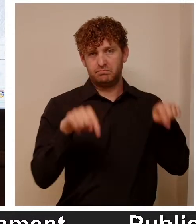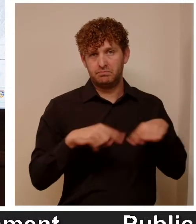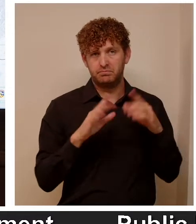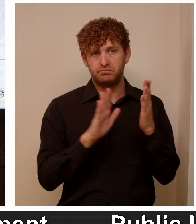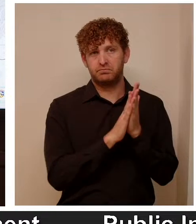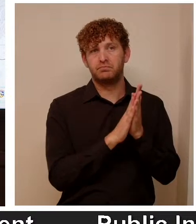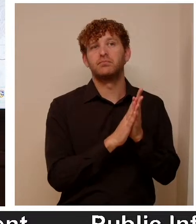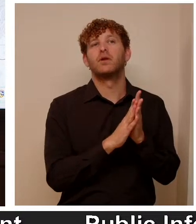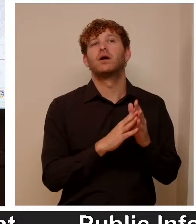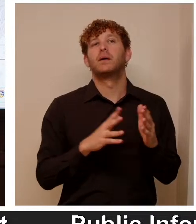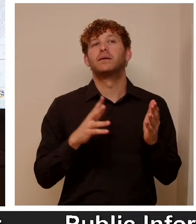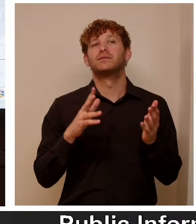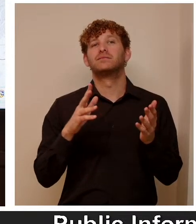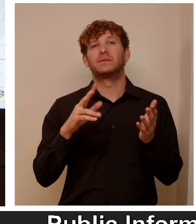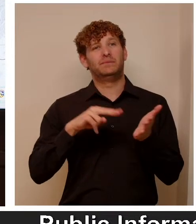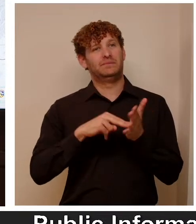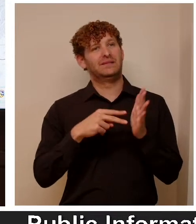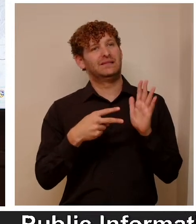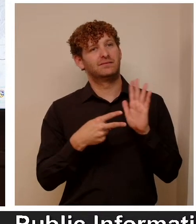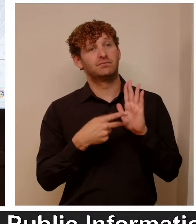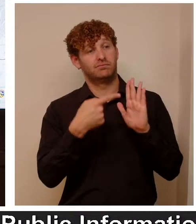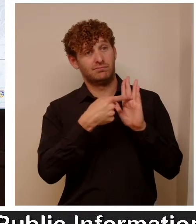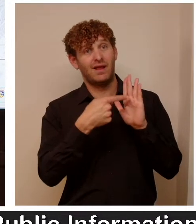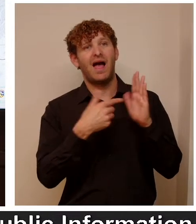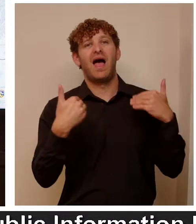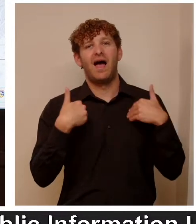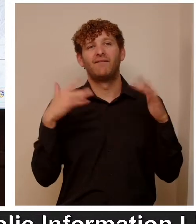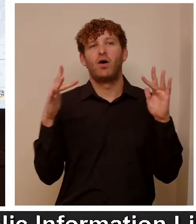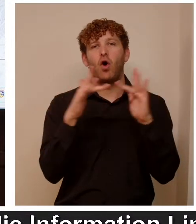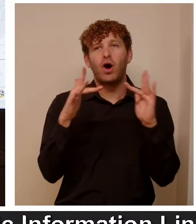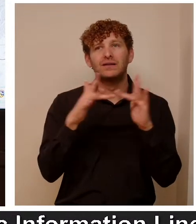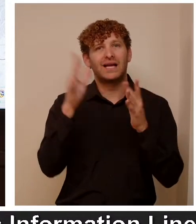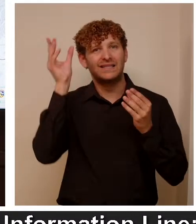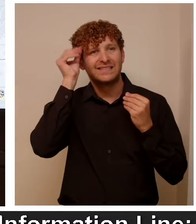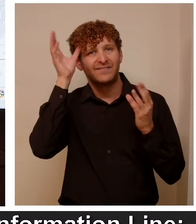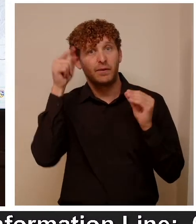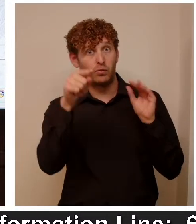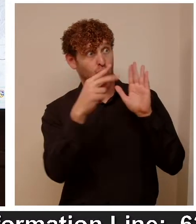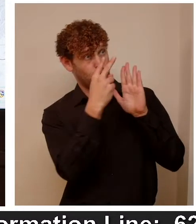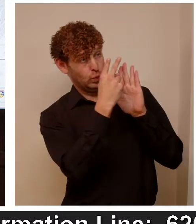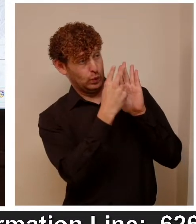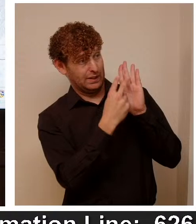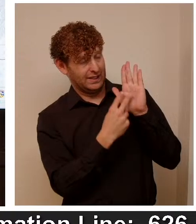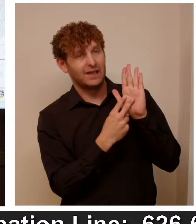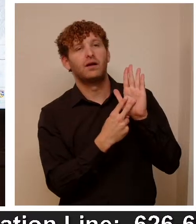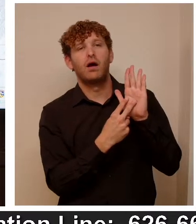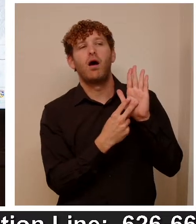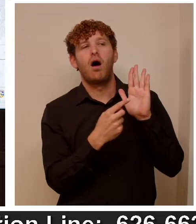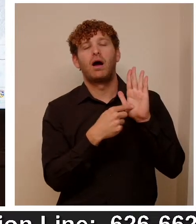buildings have contact information, so please call if you have any questions or concerns.